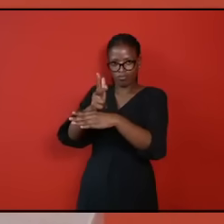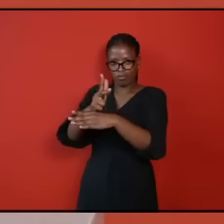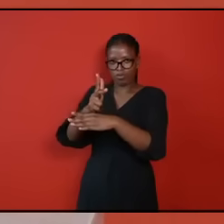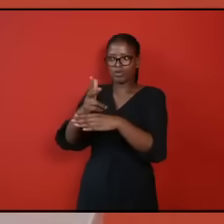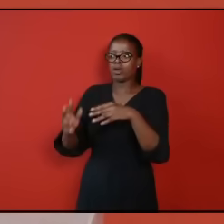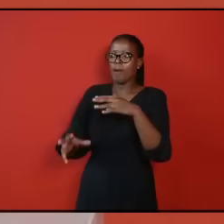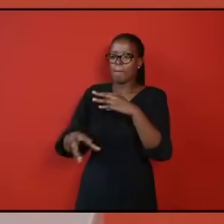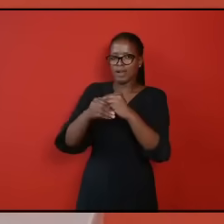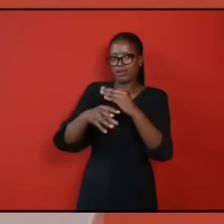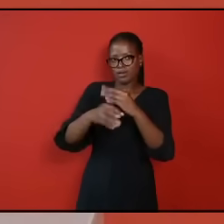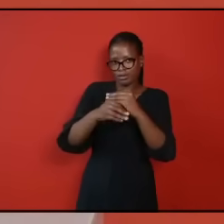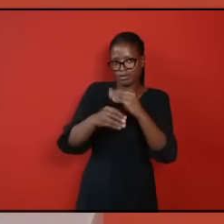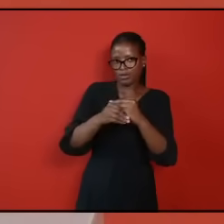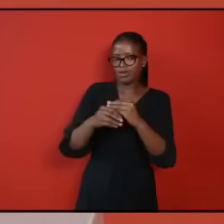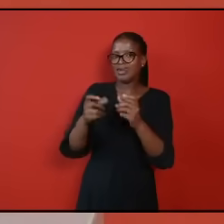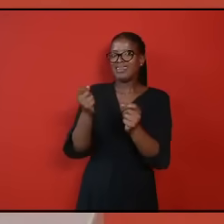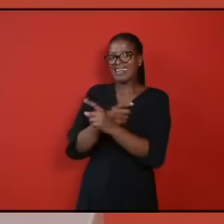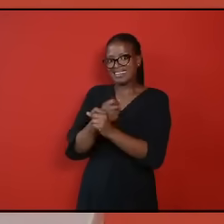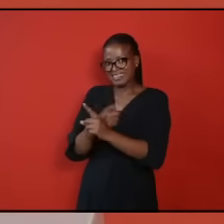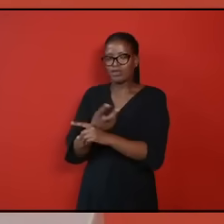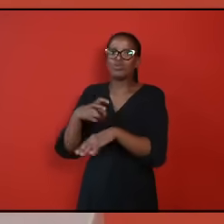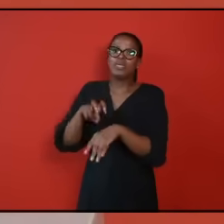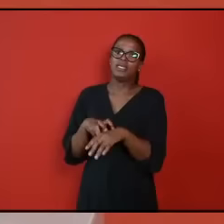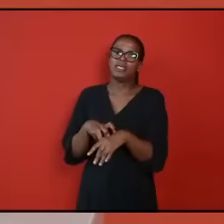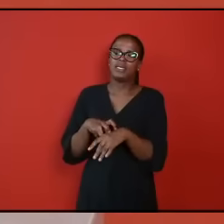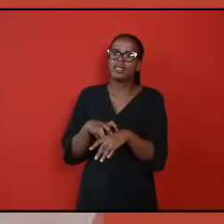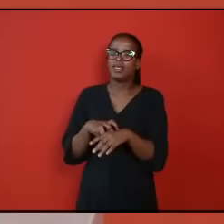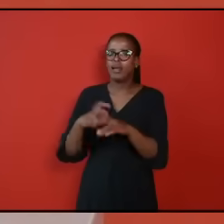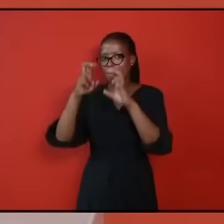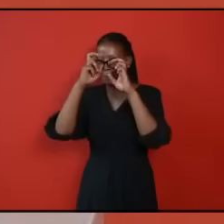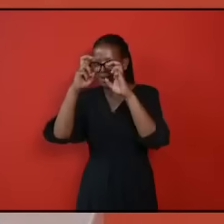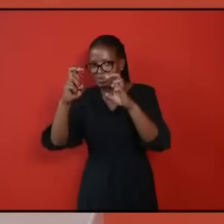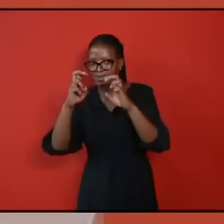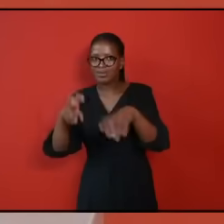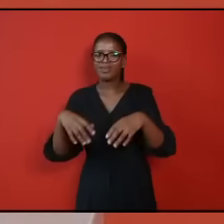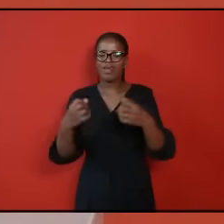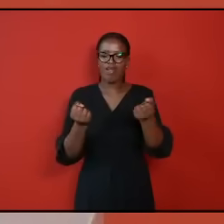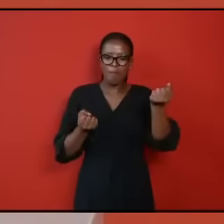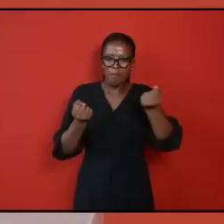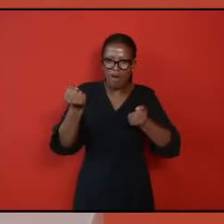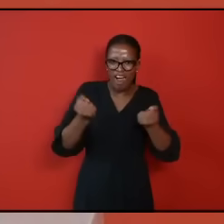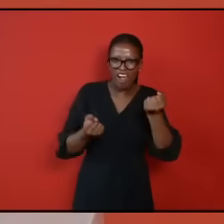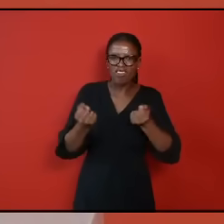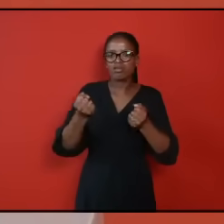We need dash cams in the taxis, in the buses, in the trucks.